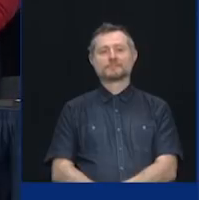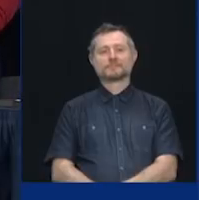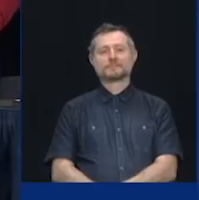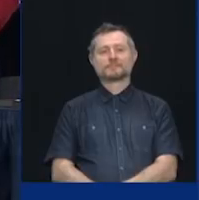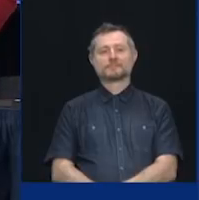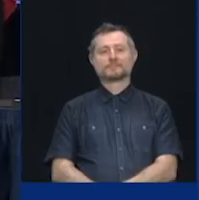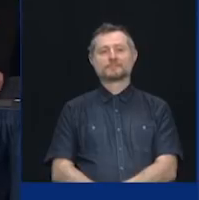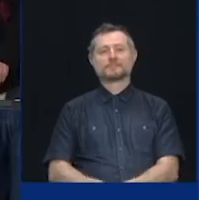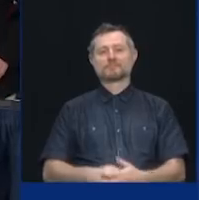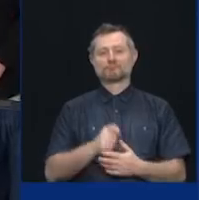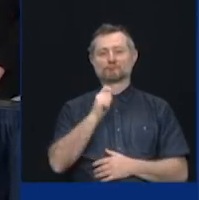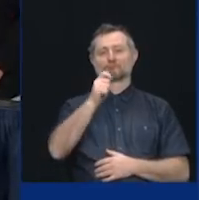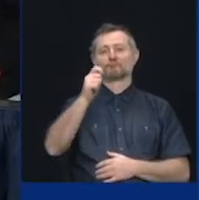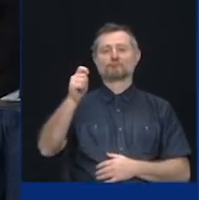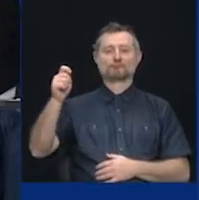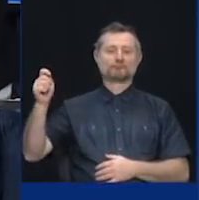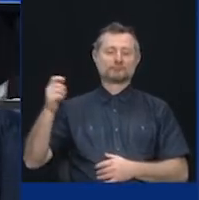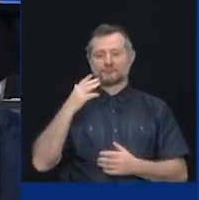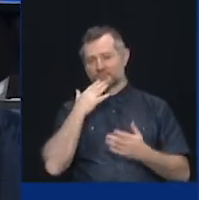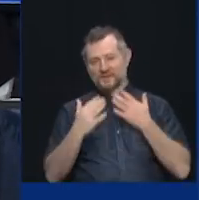Thank you, sir. Pleasure.